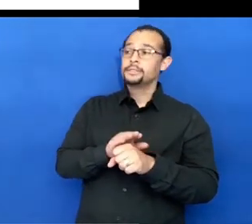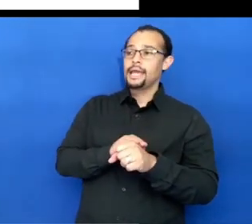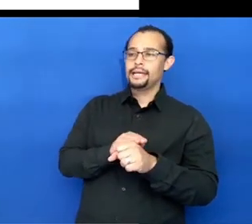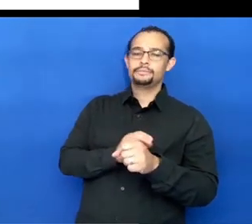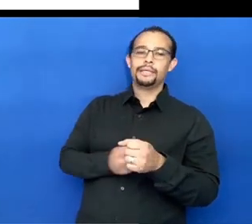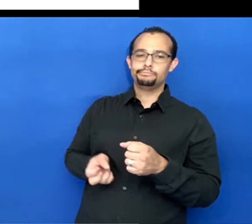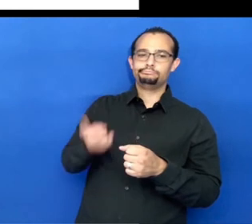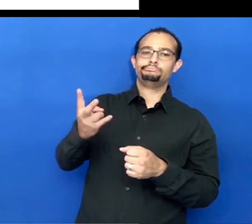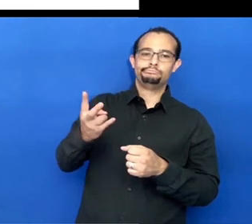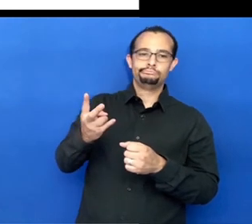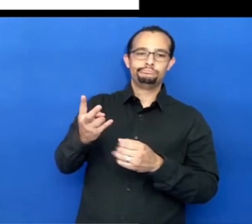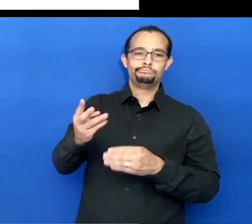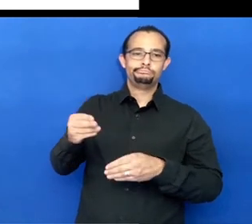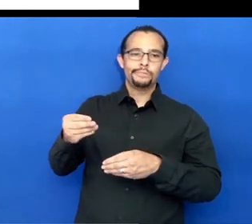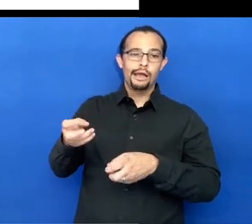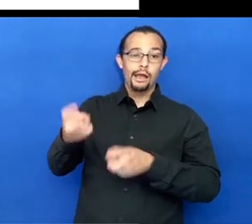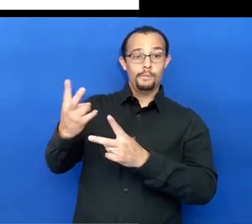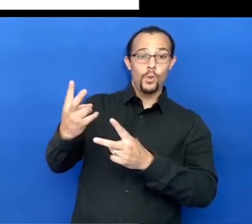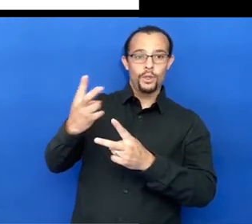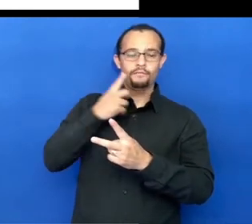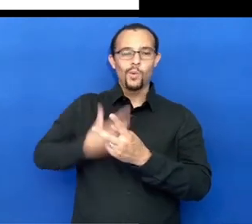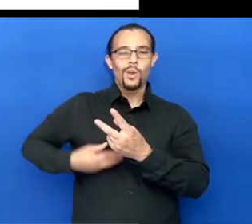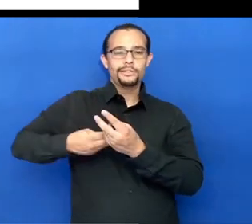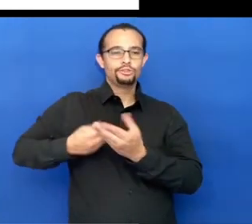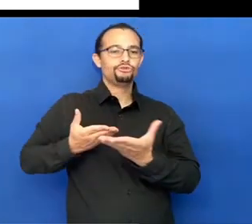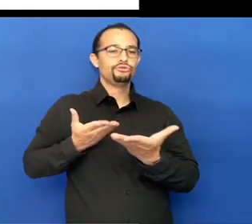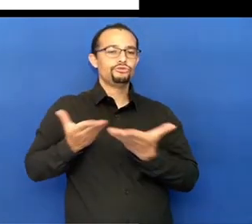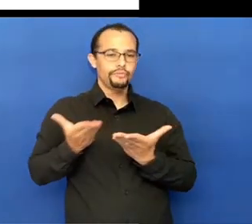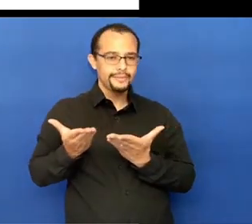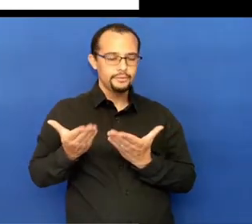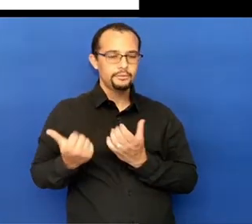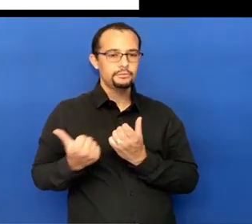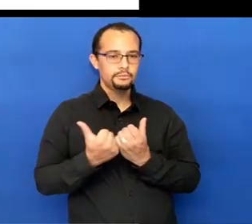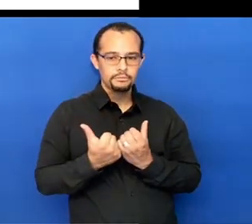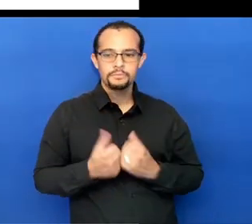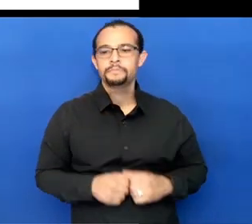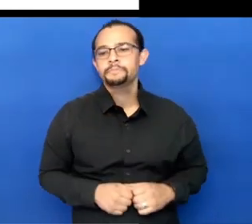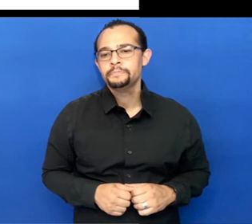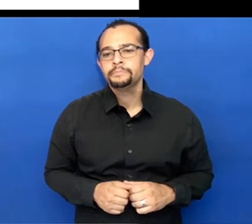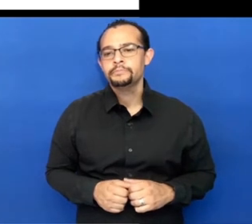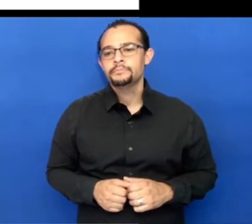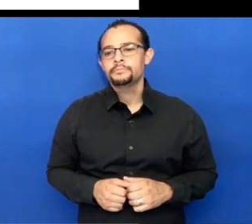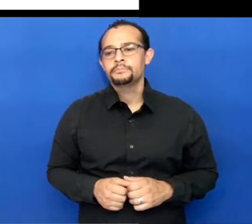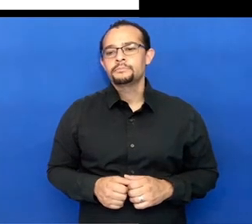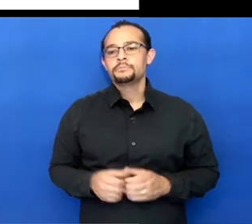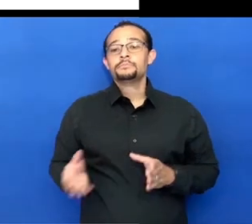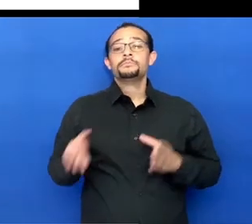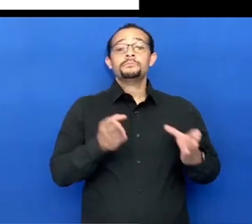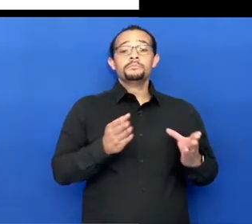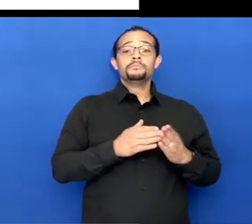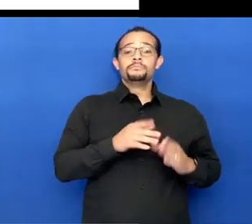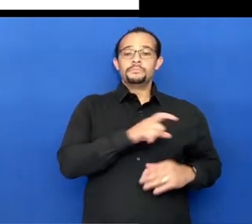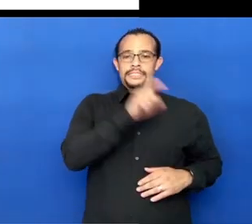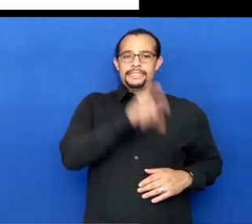states, COVID has also been updated as a resource for you all for additional resources. So take a look at